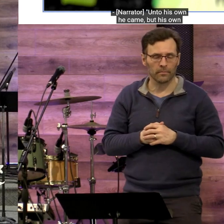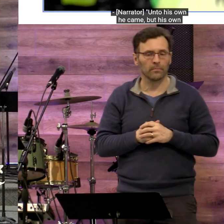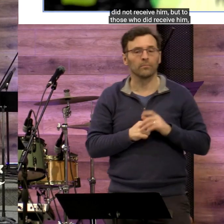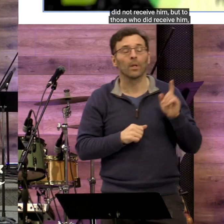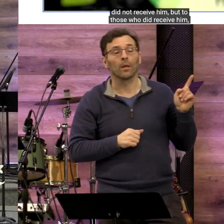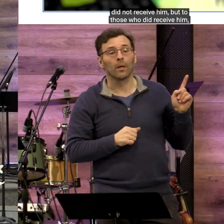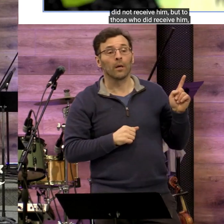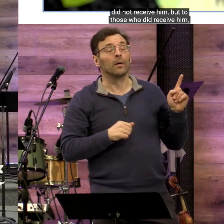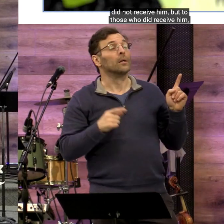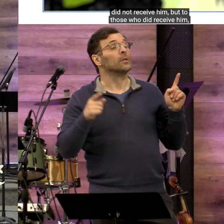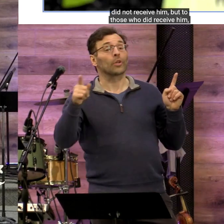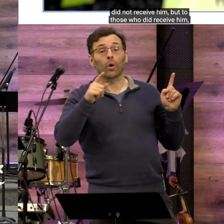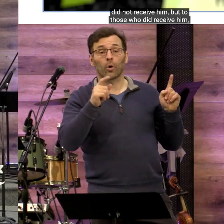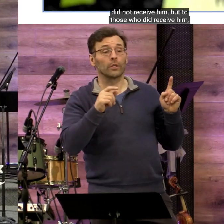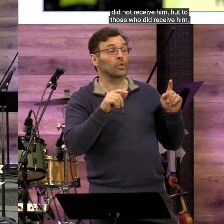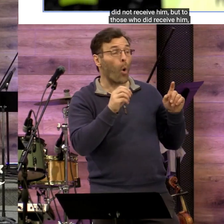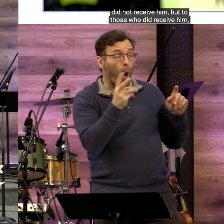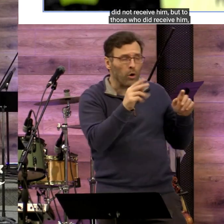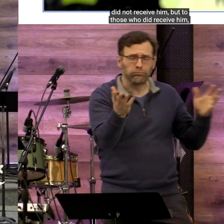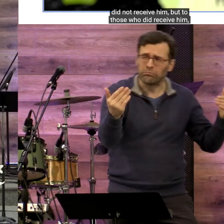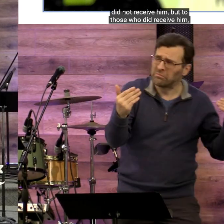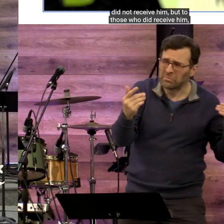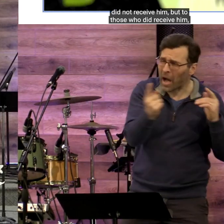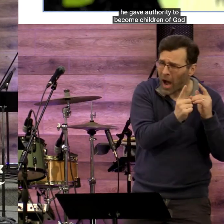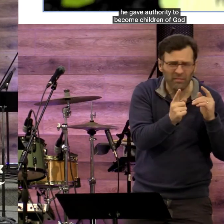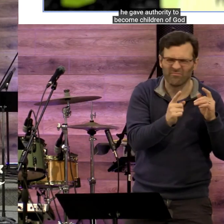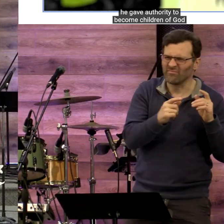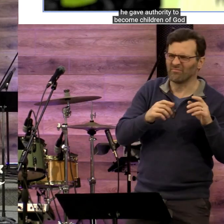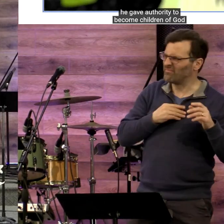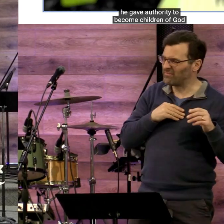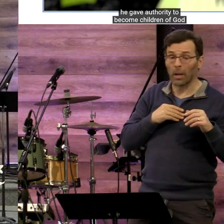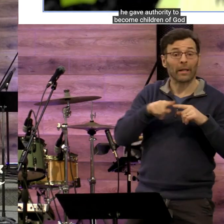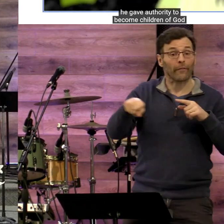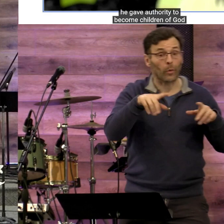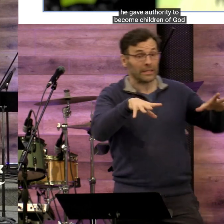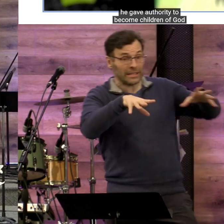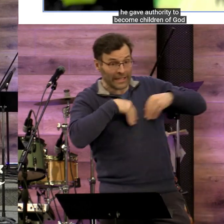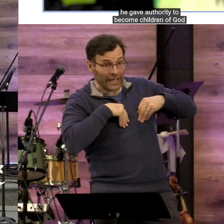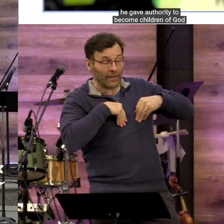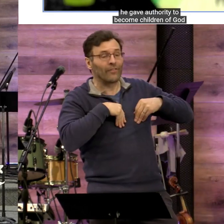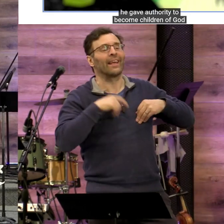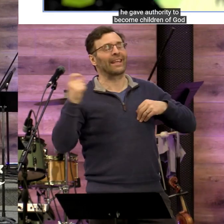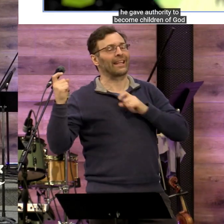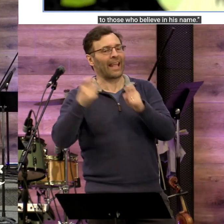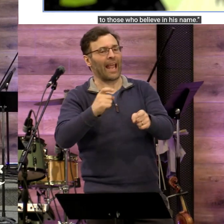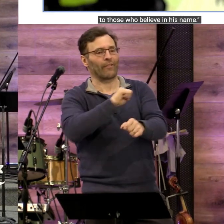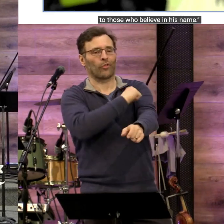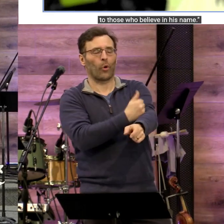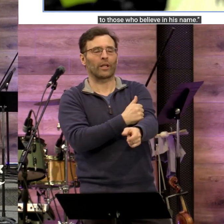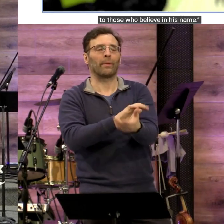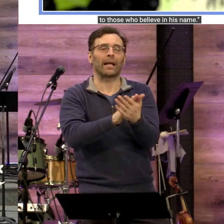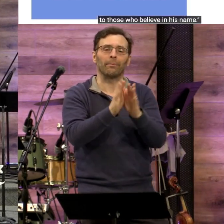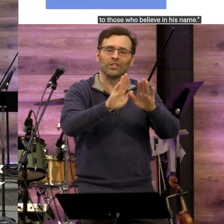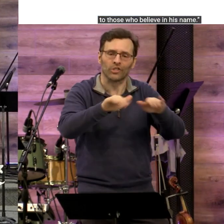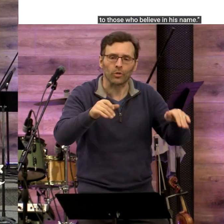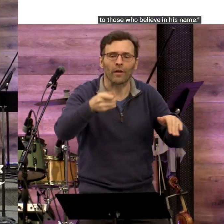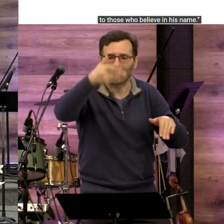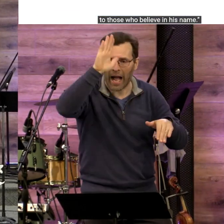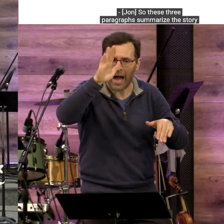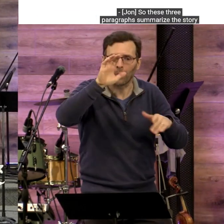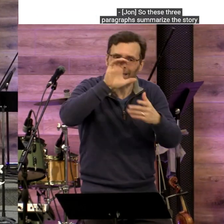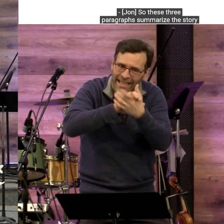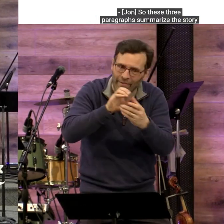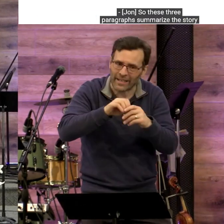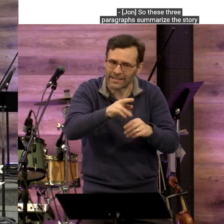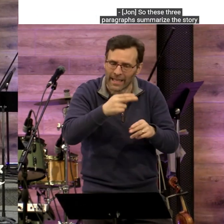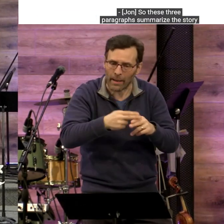his own did not receive him. But to those who did receive him, he gave authority to become children of God, to those who believe in his name. So